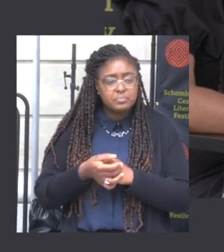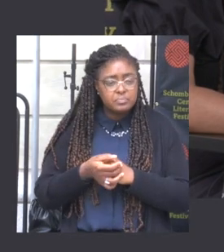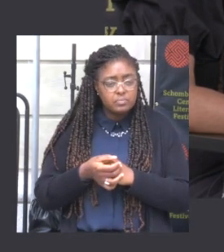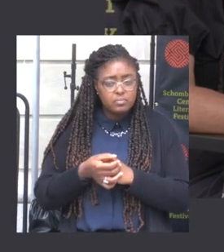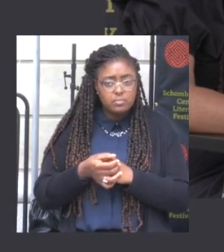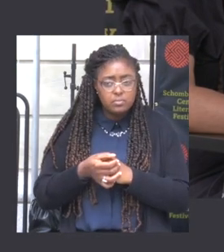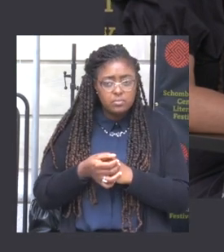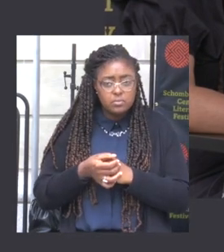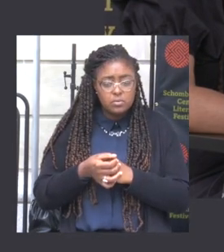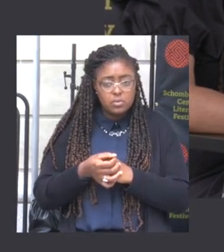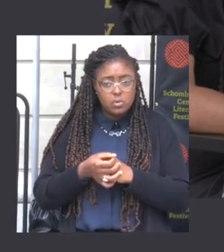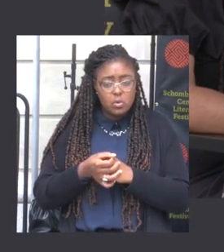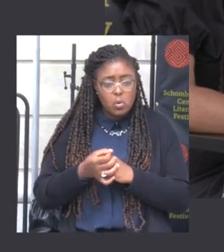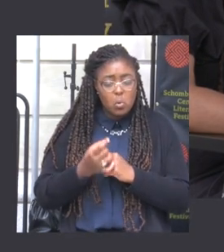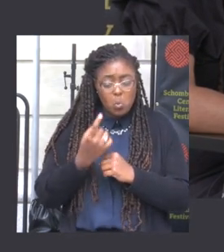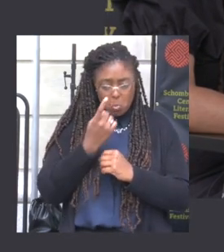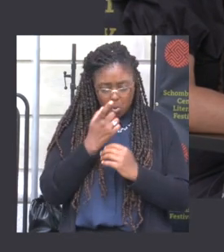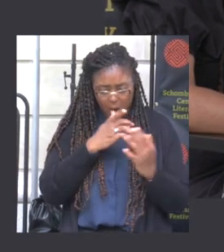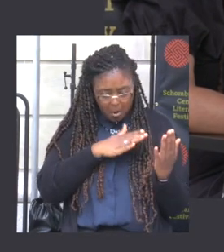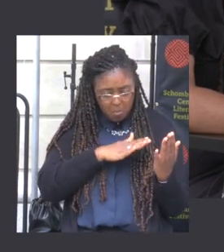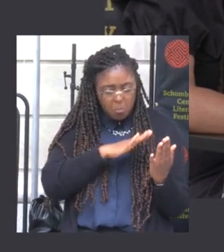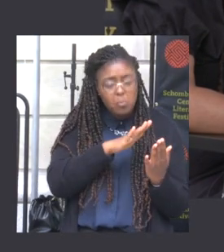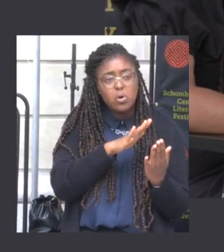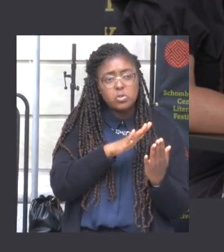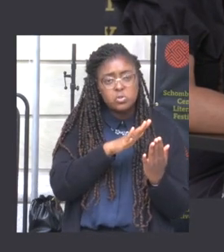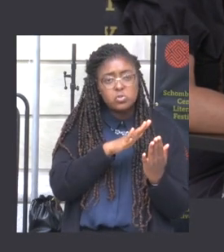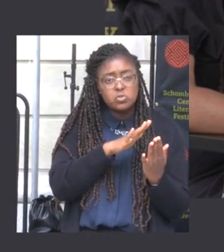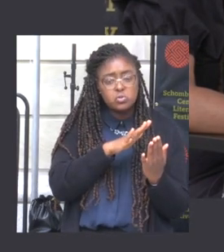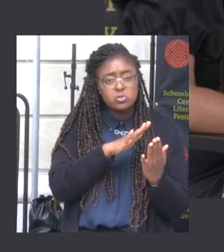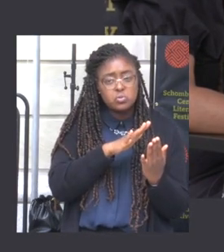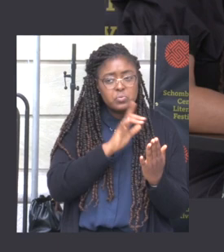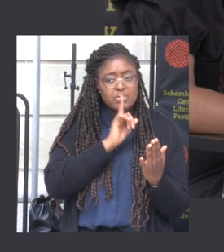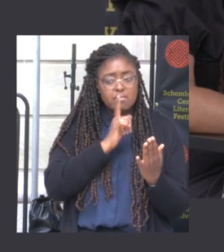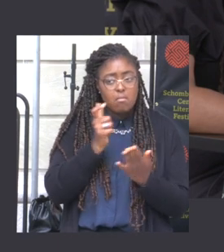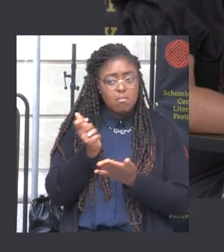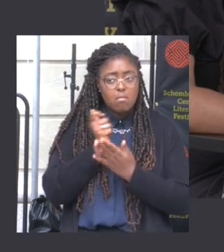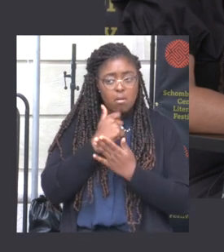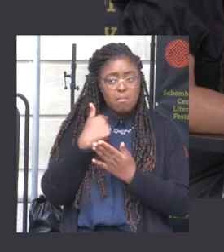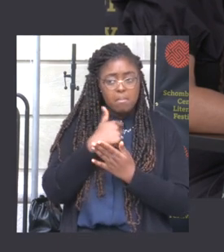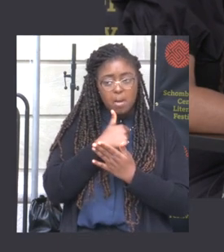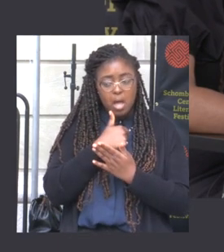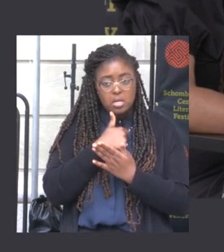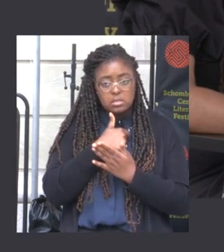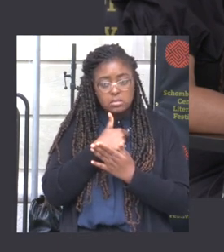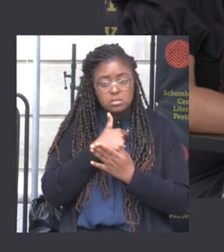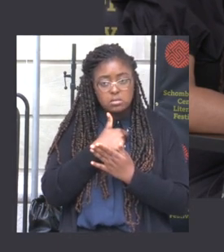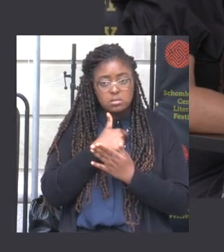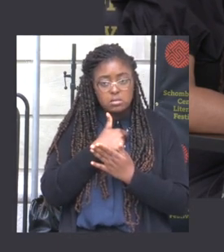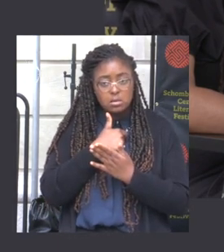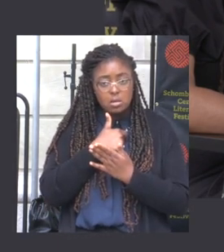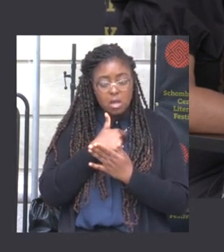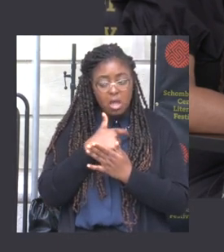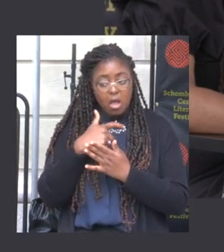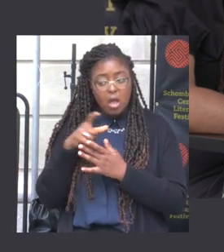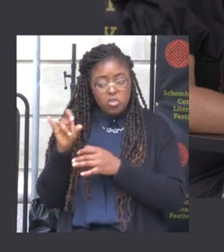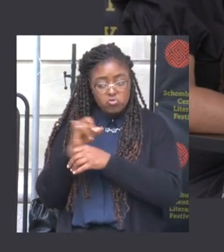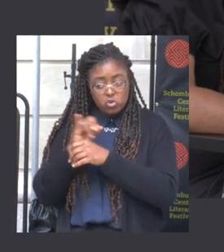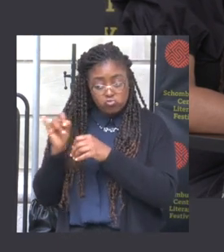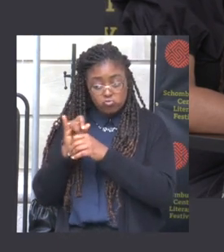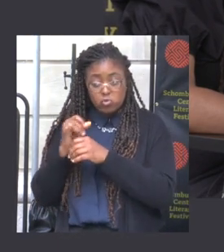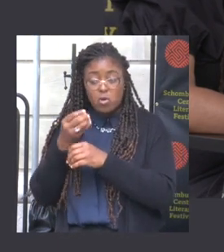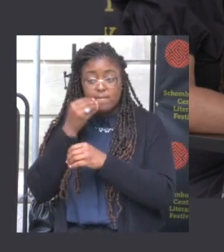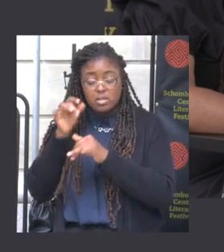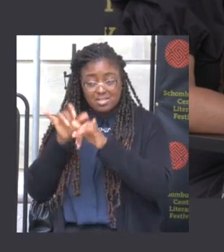one of the approaches has been really helping us to reintegrate a lot of things that our industrialized food system has stripped from